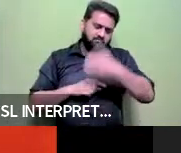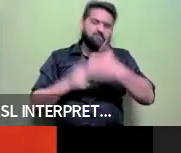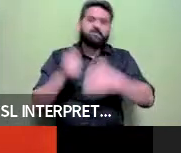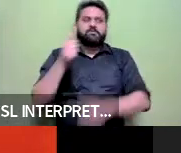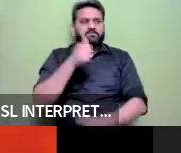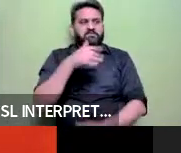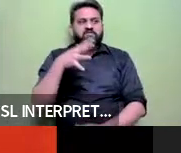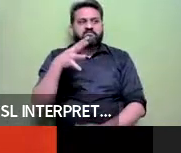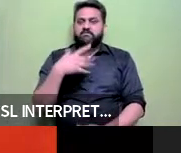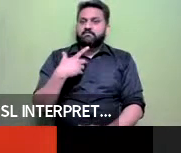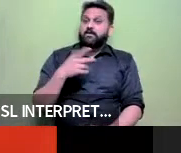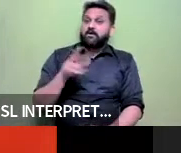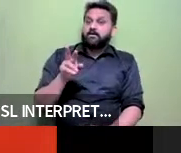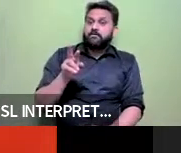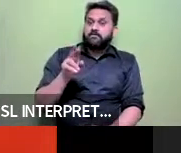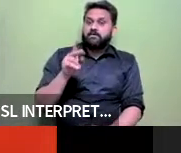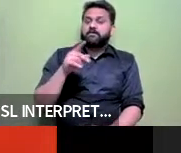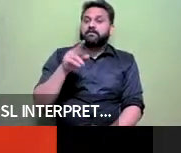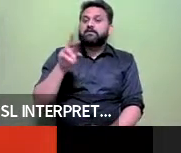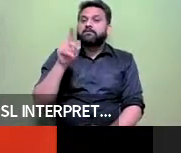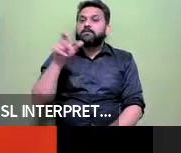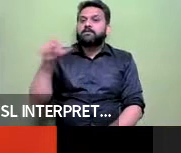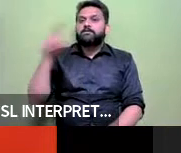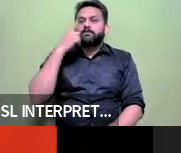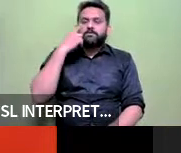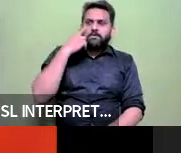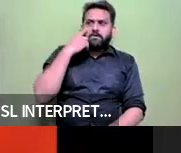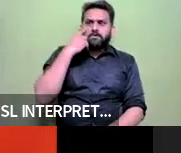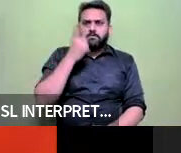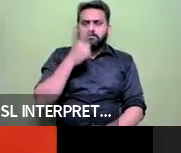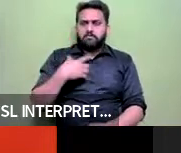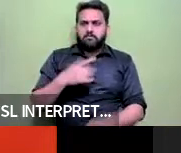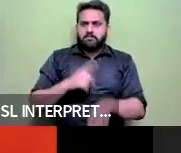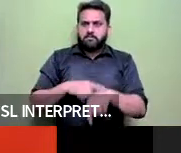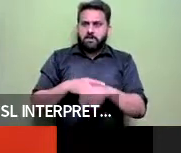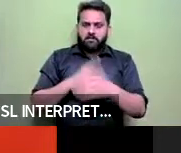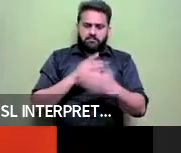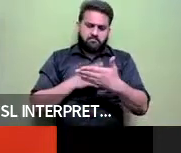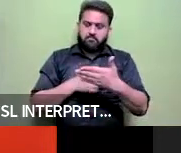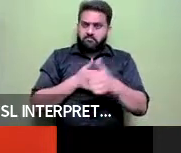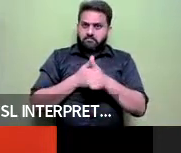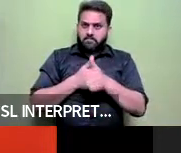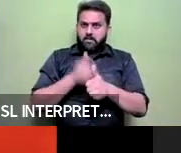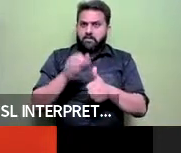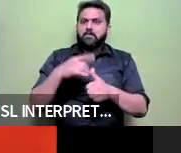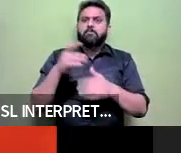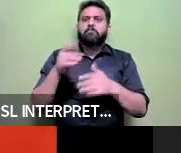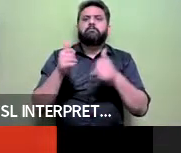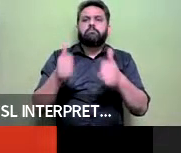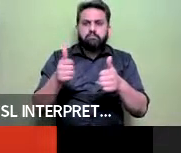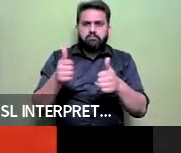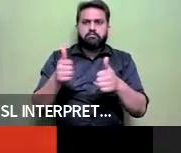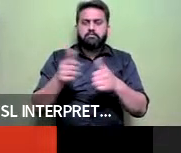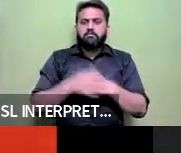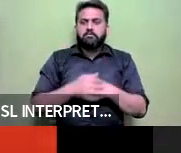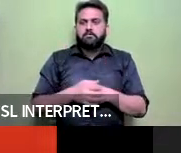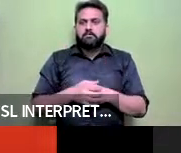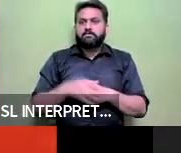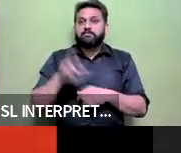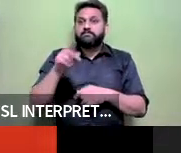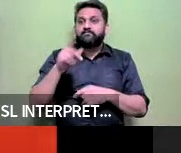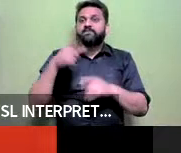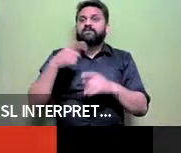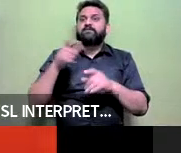afternoon. The tribunal will understand, oh, you are very vigilant. You are looking at the time and you are very good at that. Even